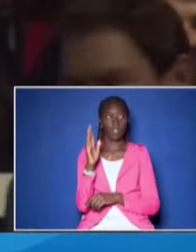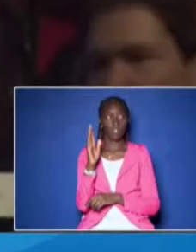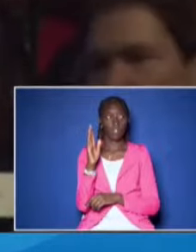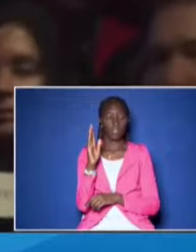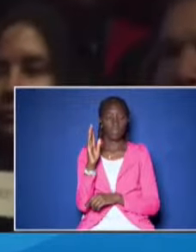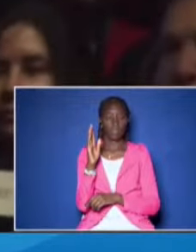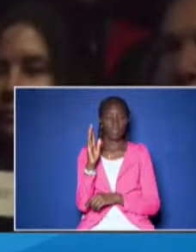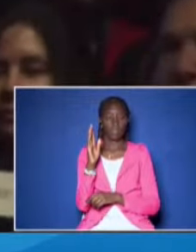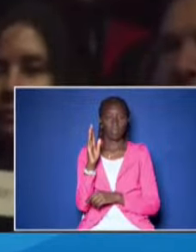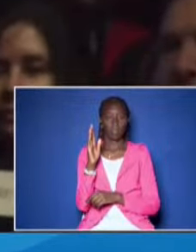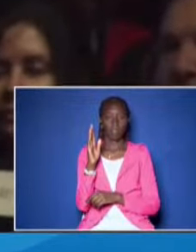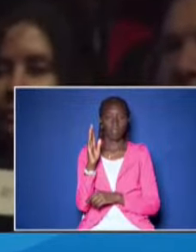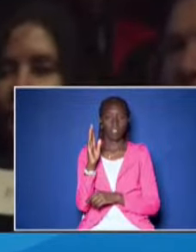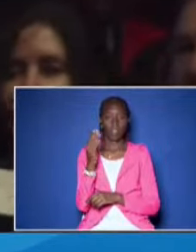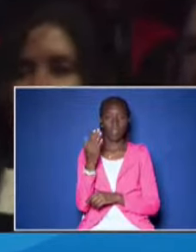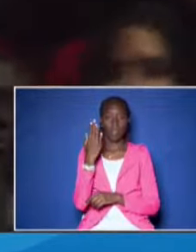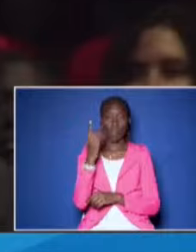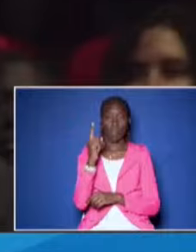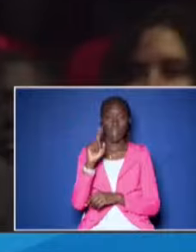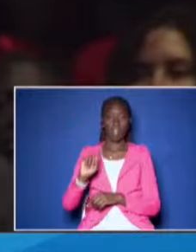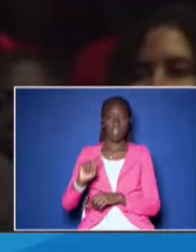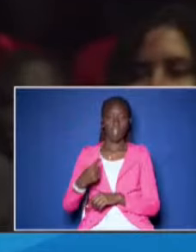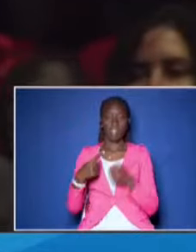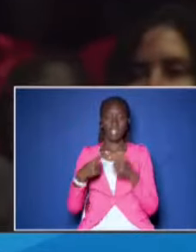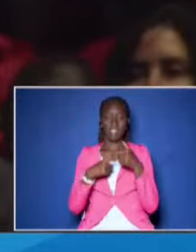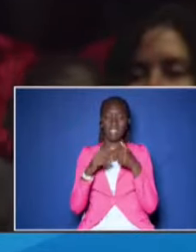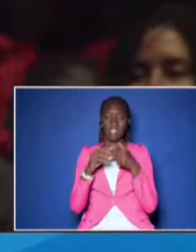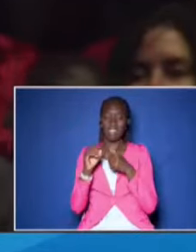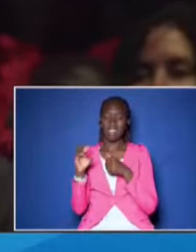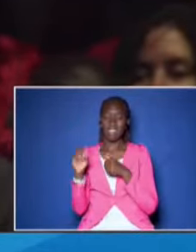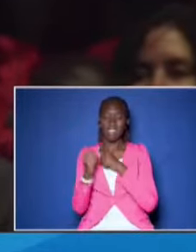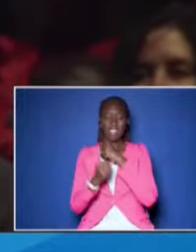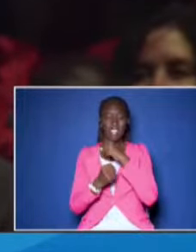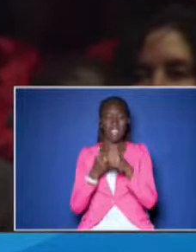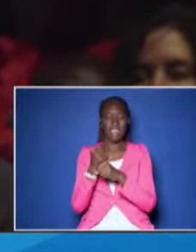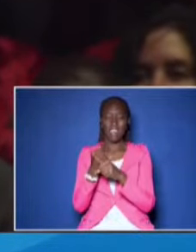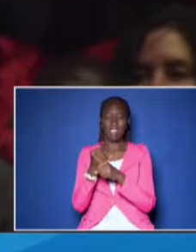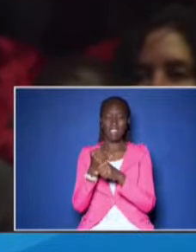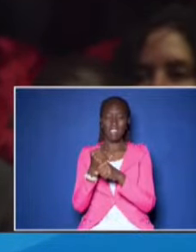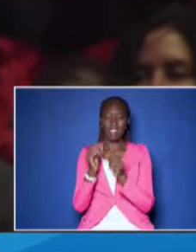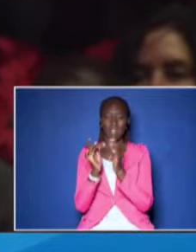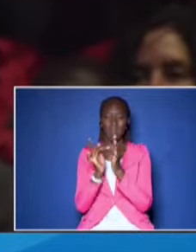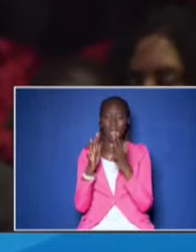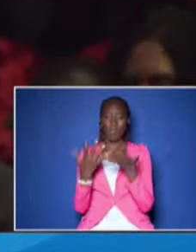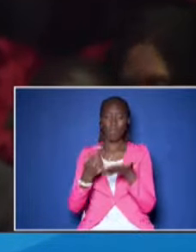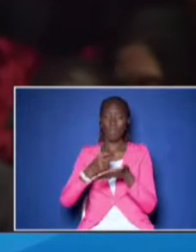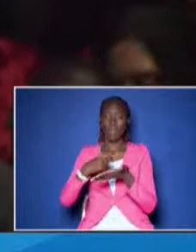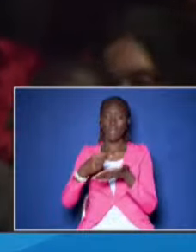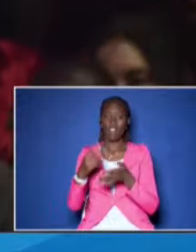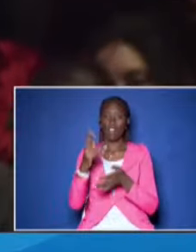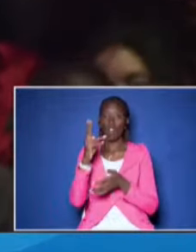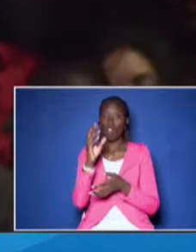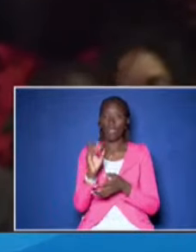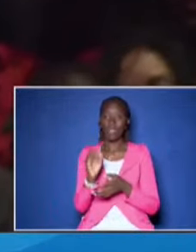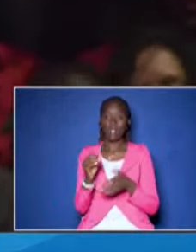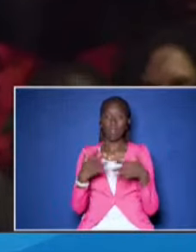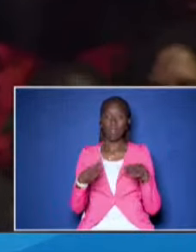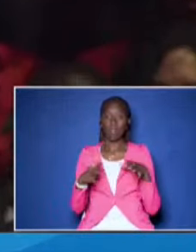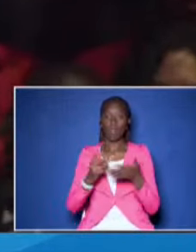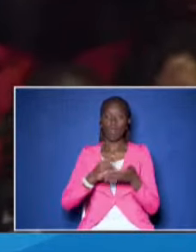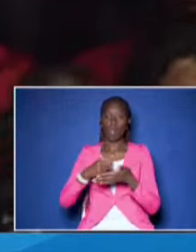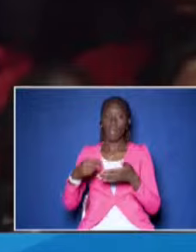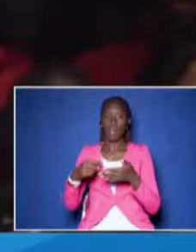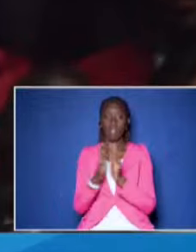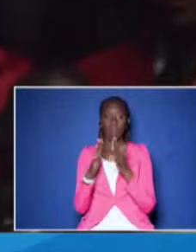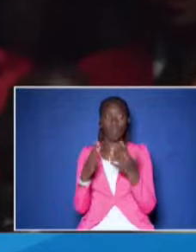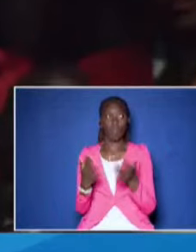Lord 1,600 years 40 authors